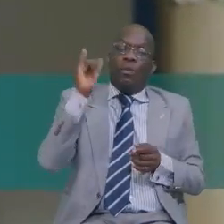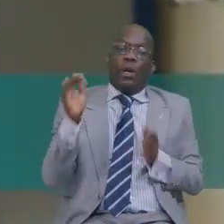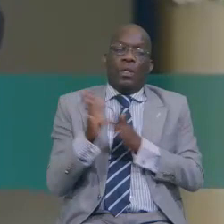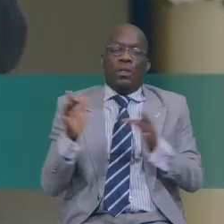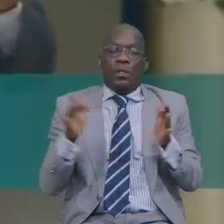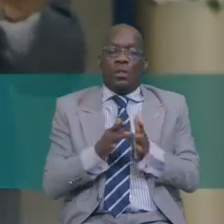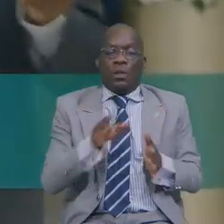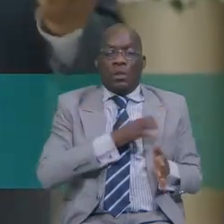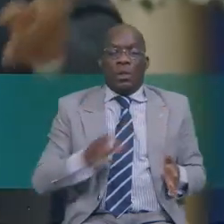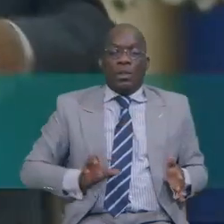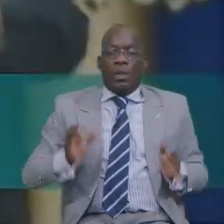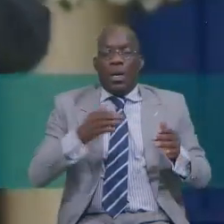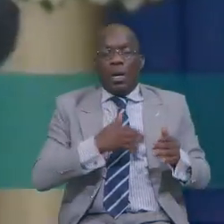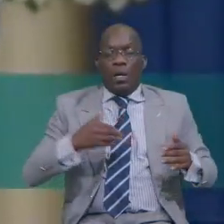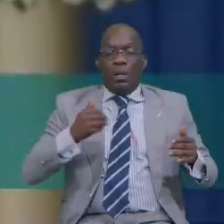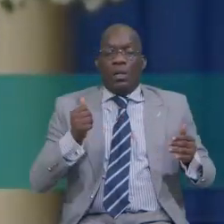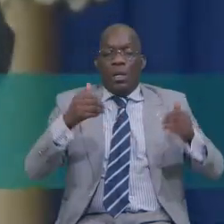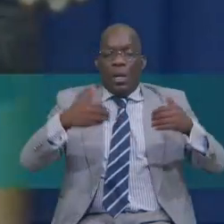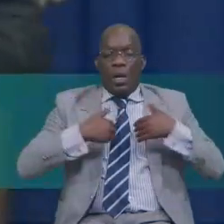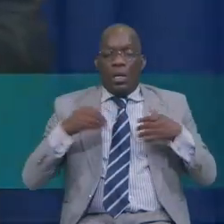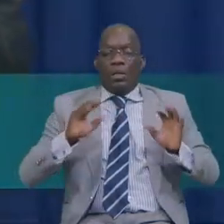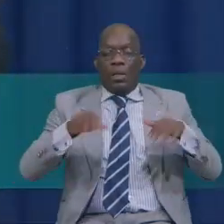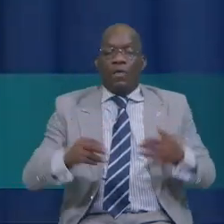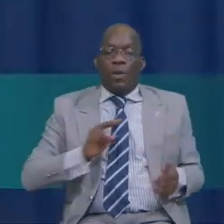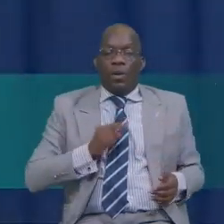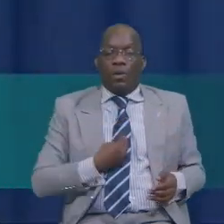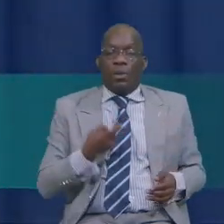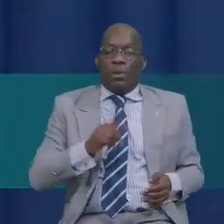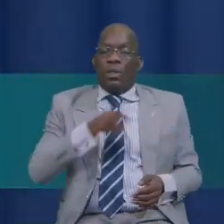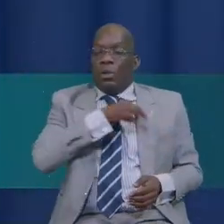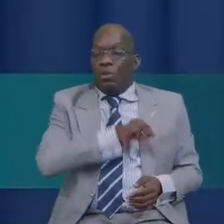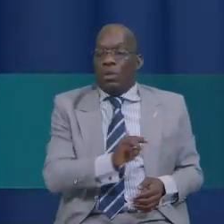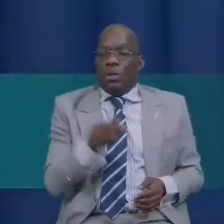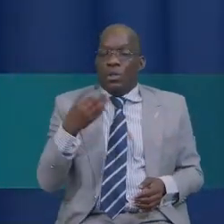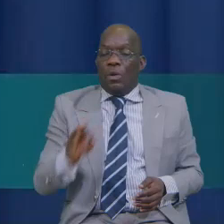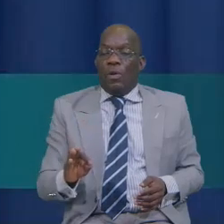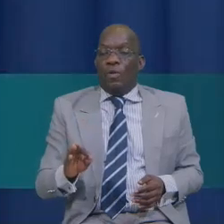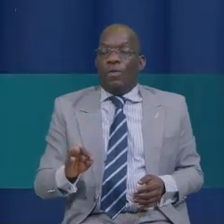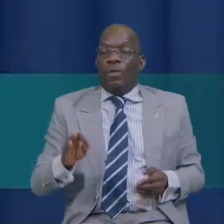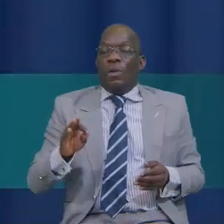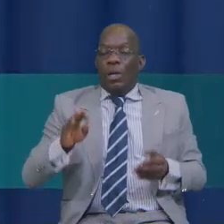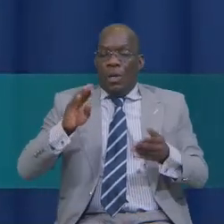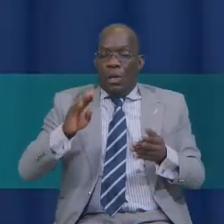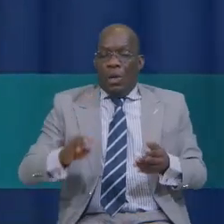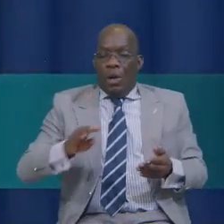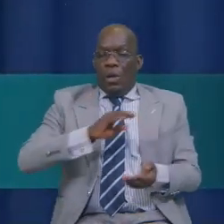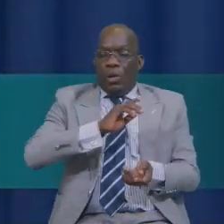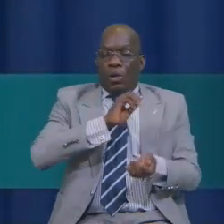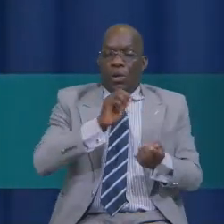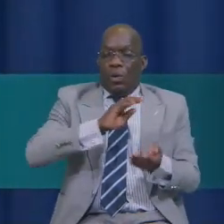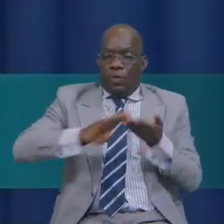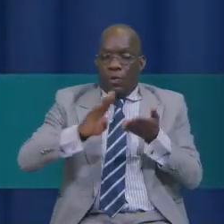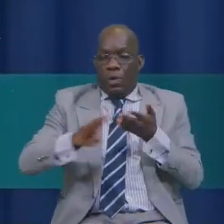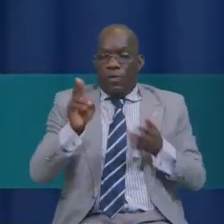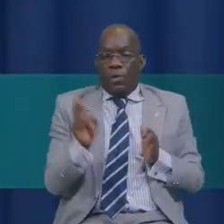has given us the ministry of reconciliation. Look at the first part. He reconciles